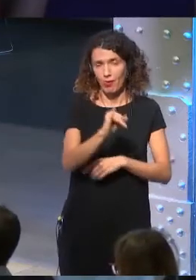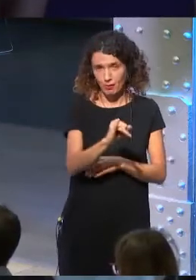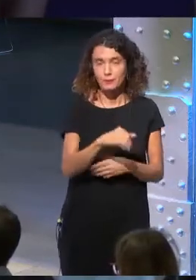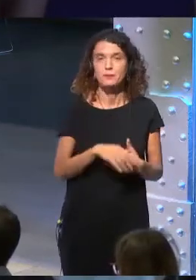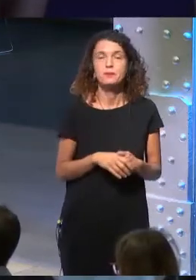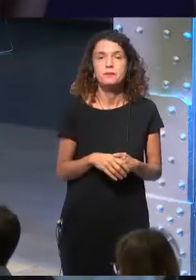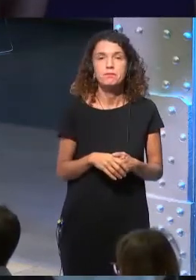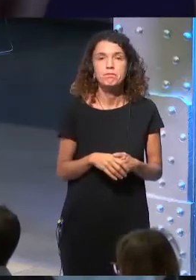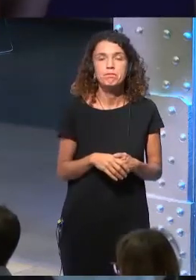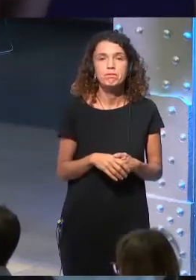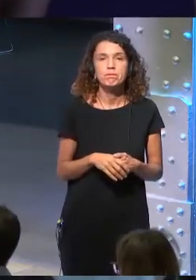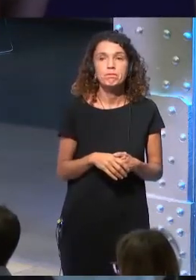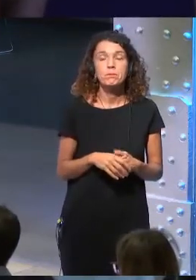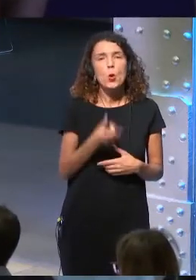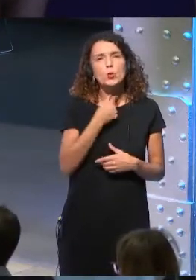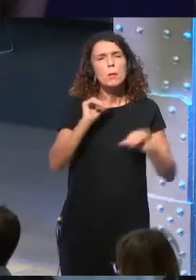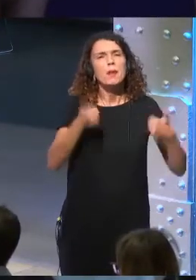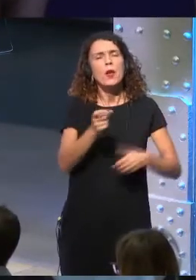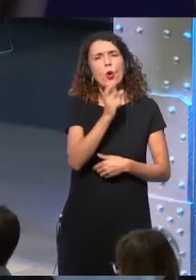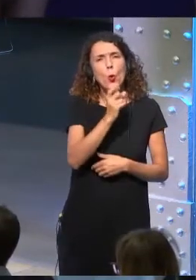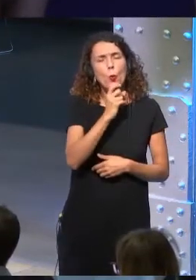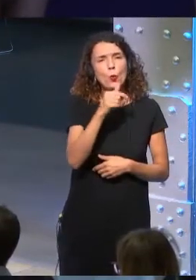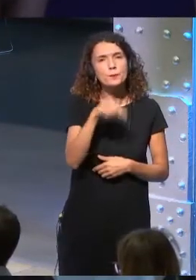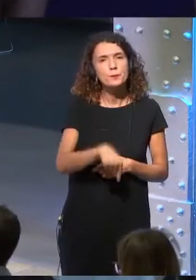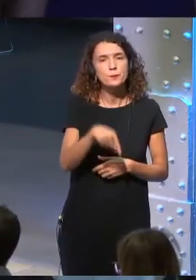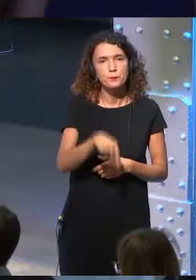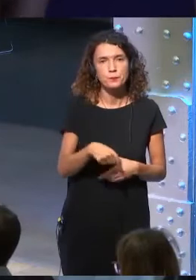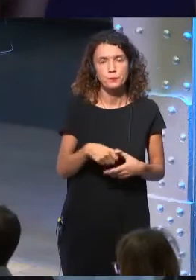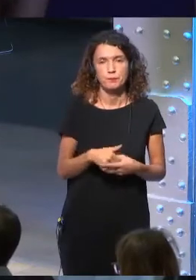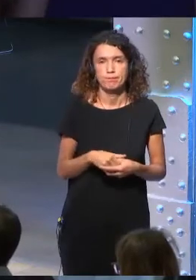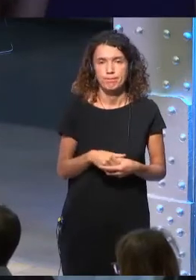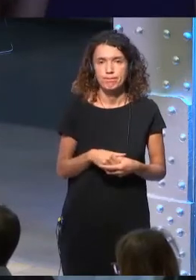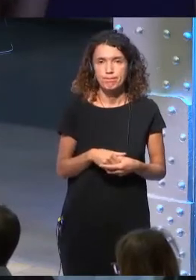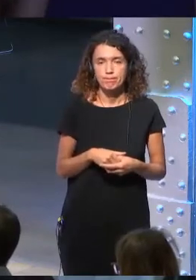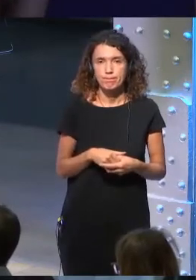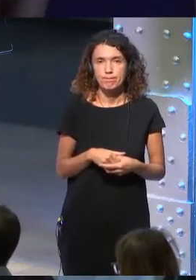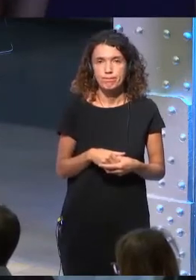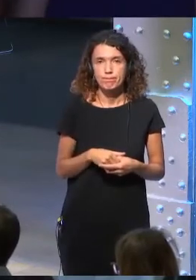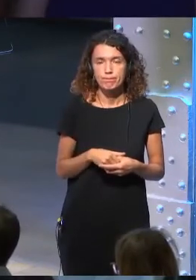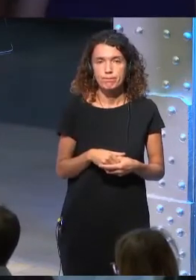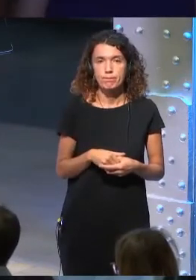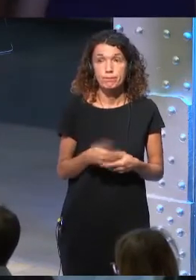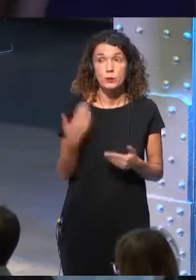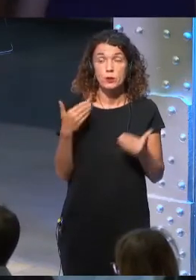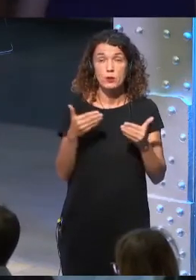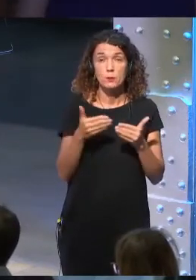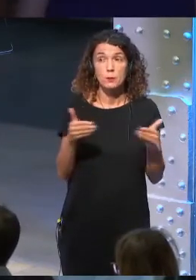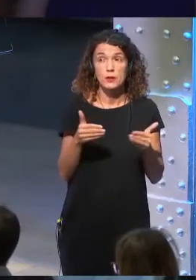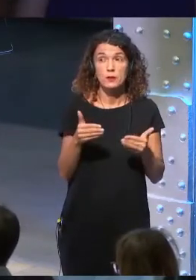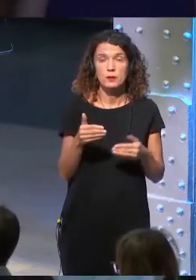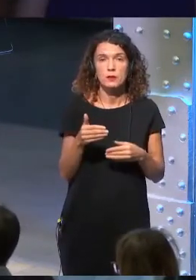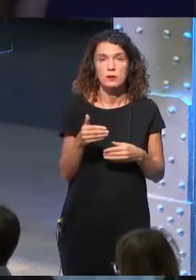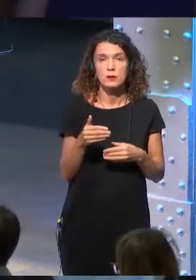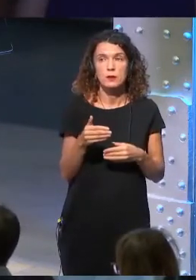I want to start this evening near the very beginning of the tradition of Western